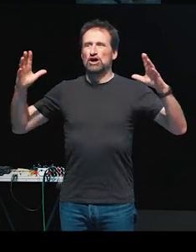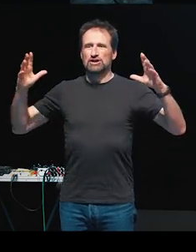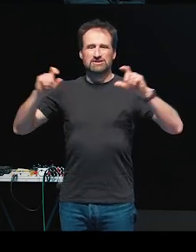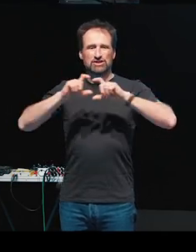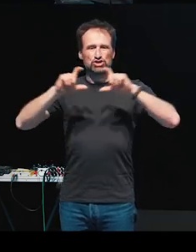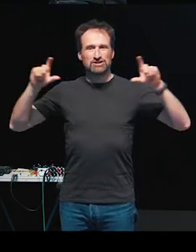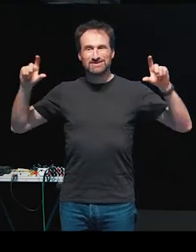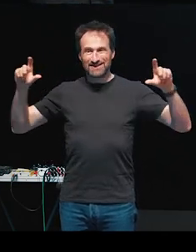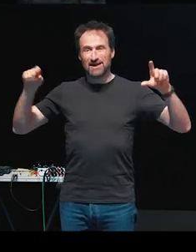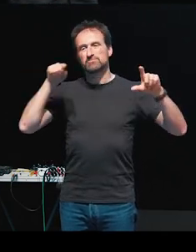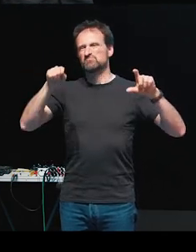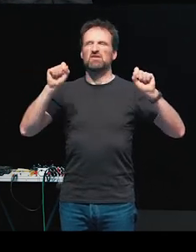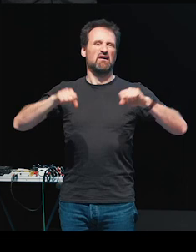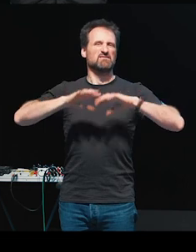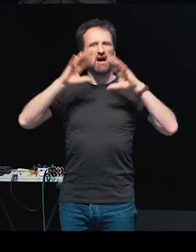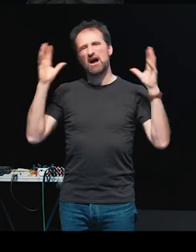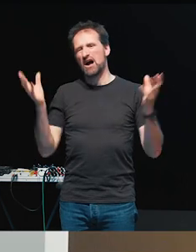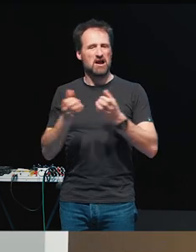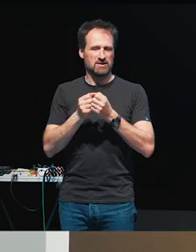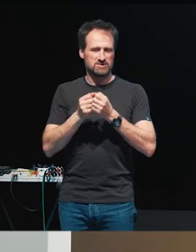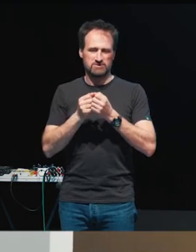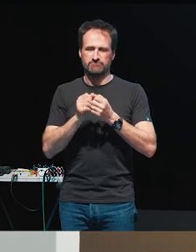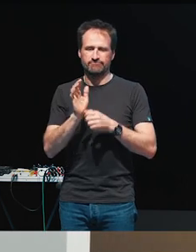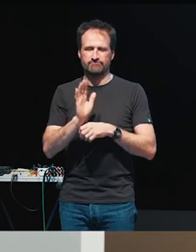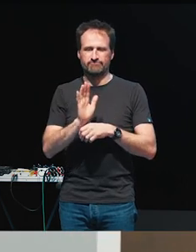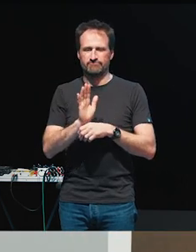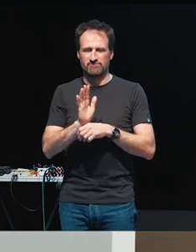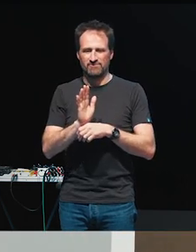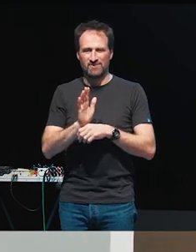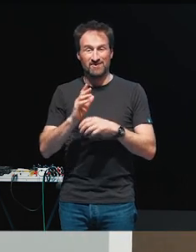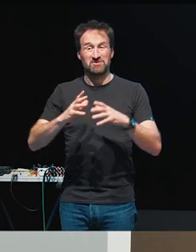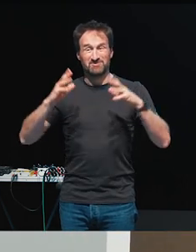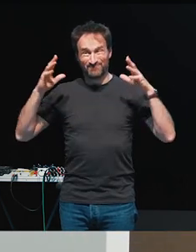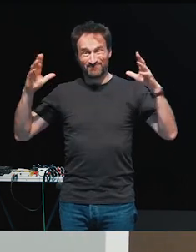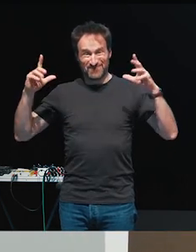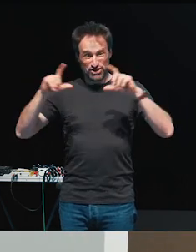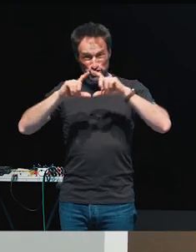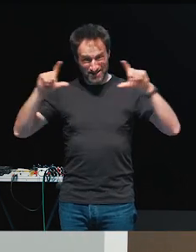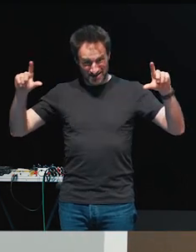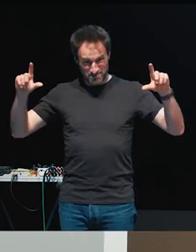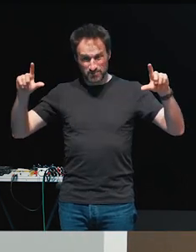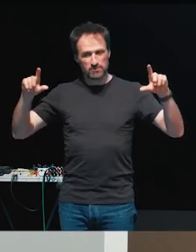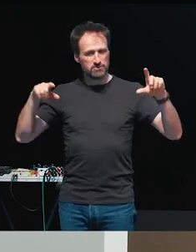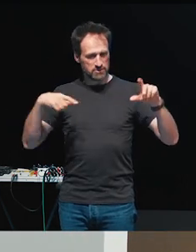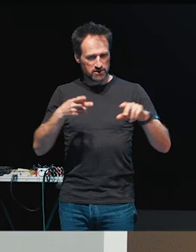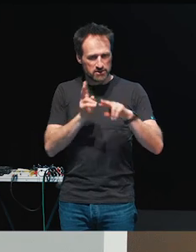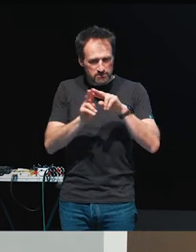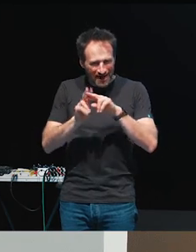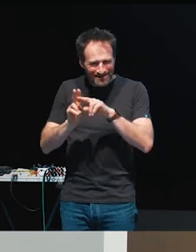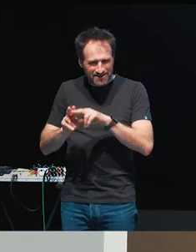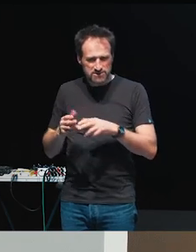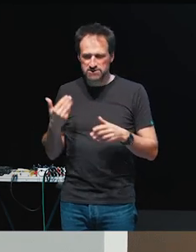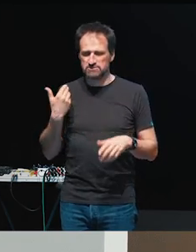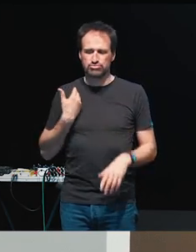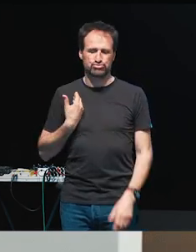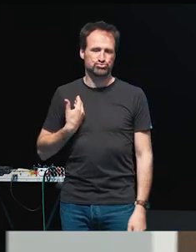do everything. Because when you have a big system, it becomes really difficult to maintain. You change